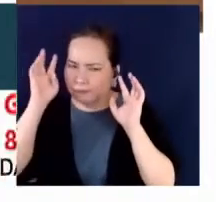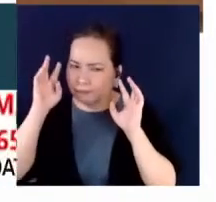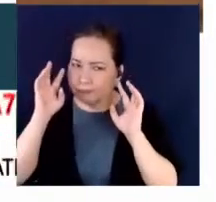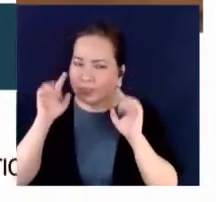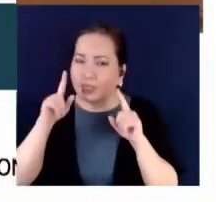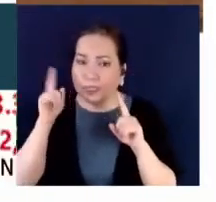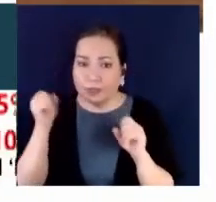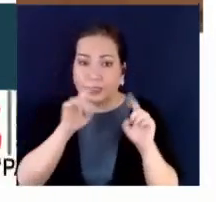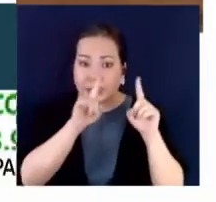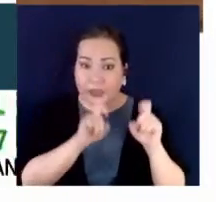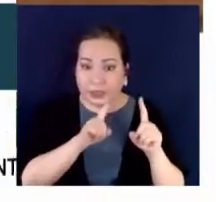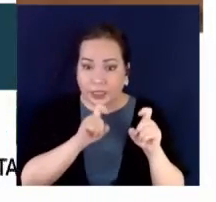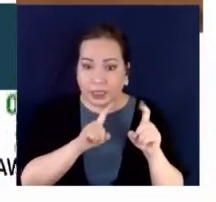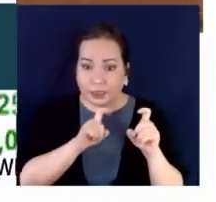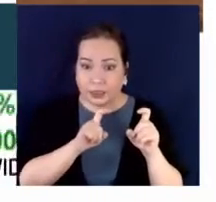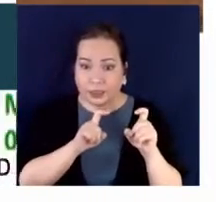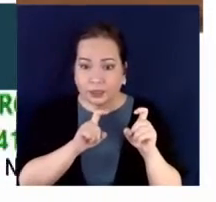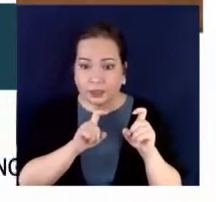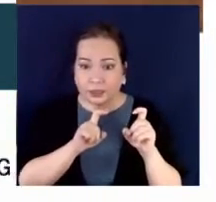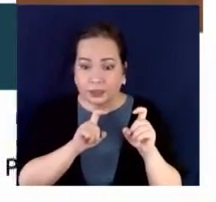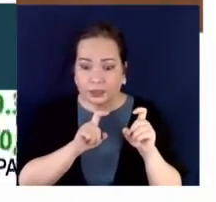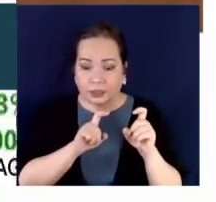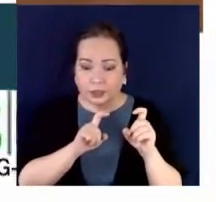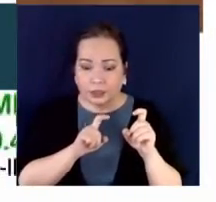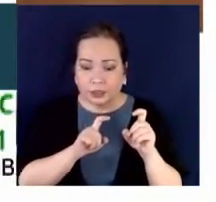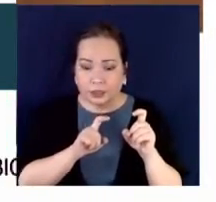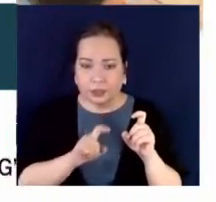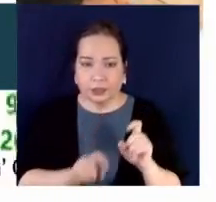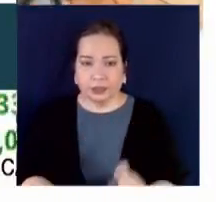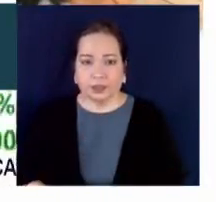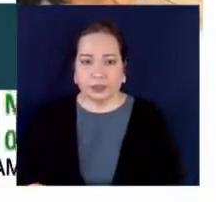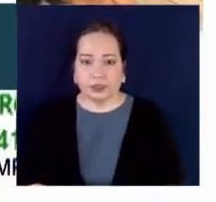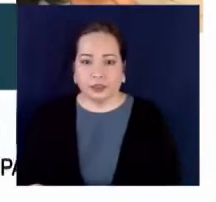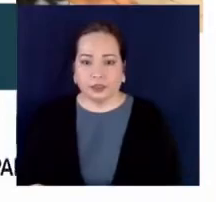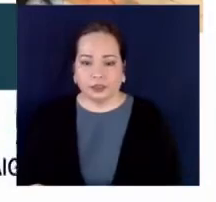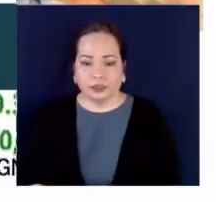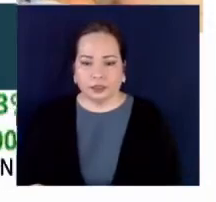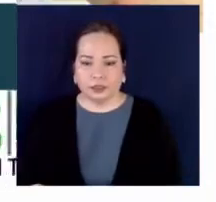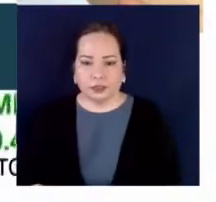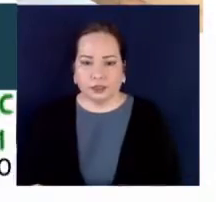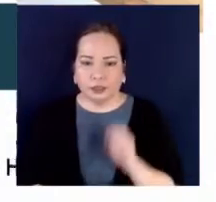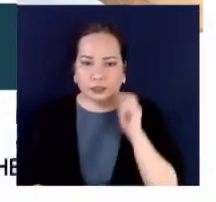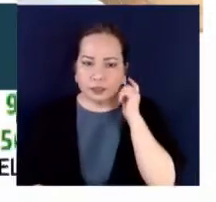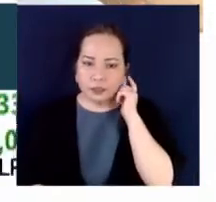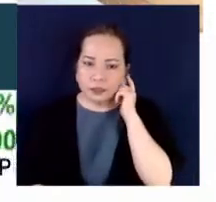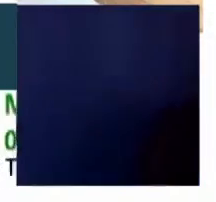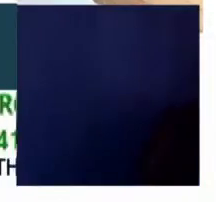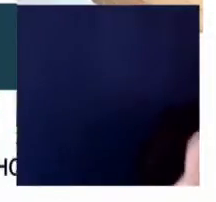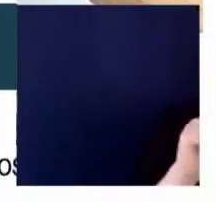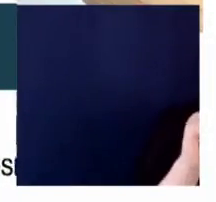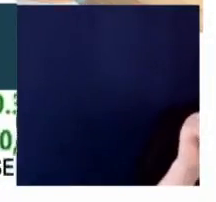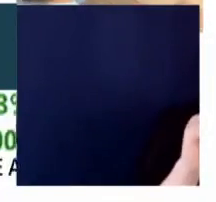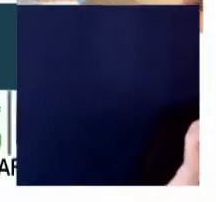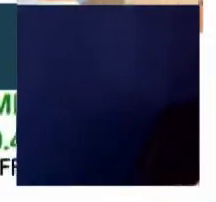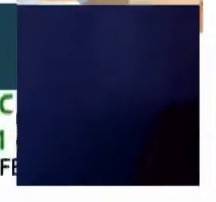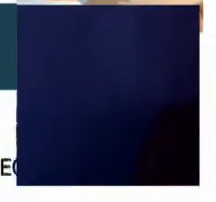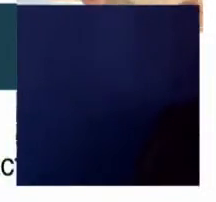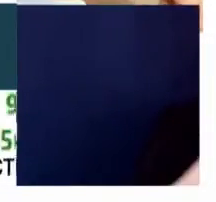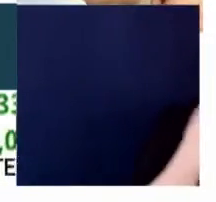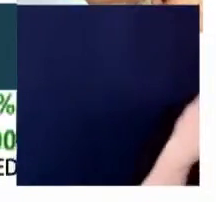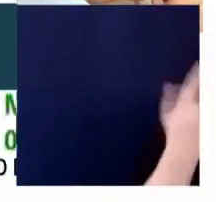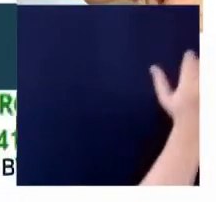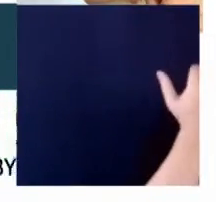need to isolate immediately. These are the gaps in the system right now that we can see, that there is this delay